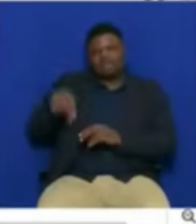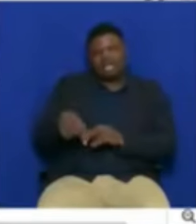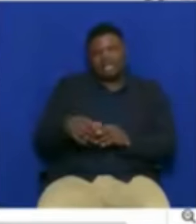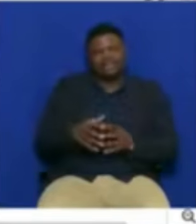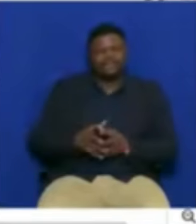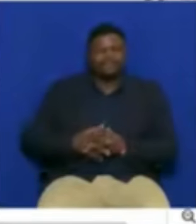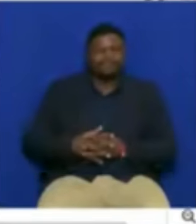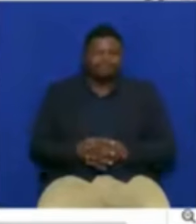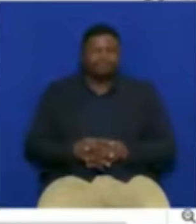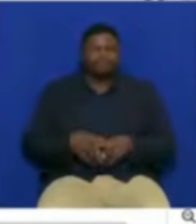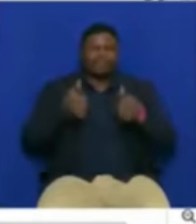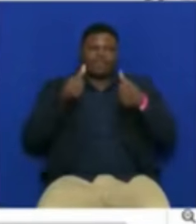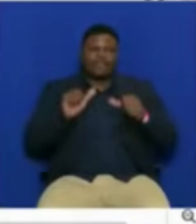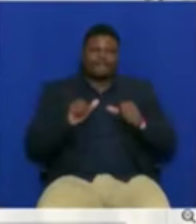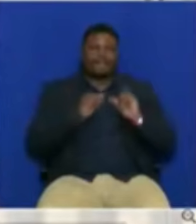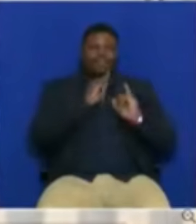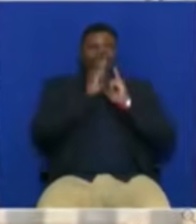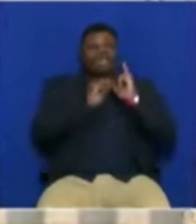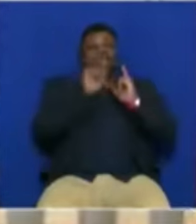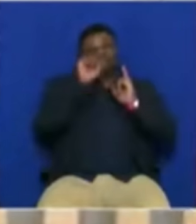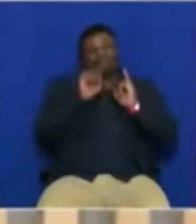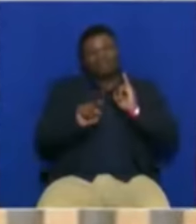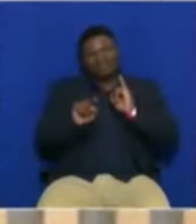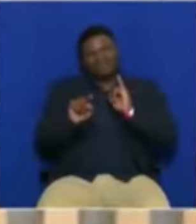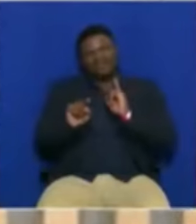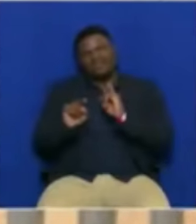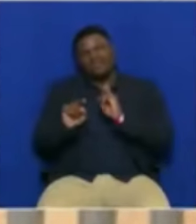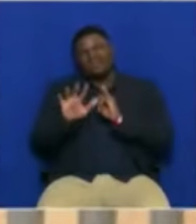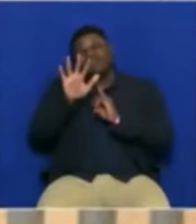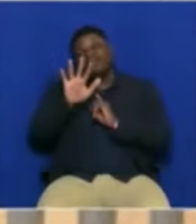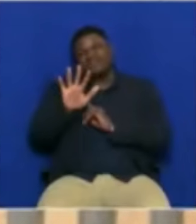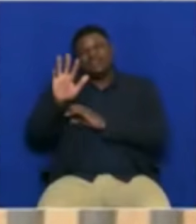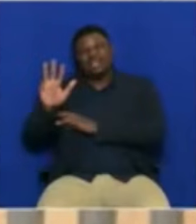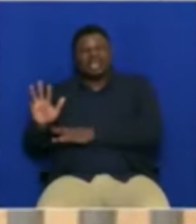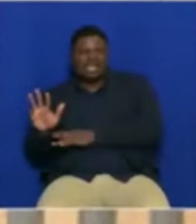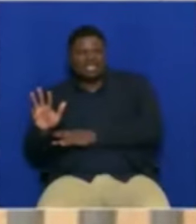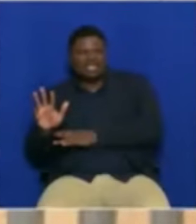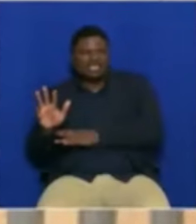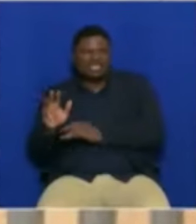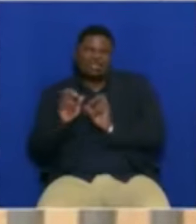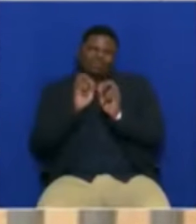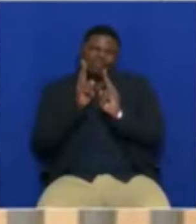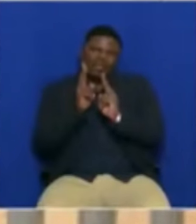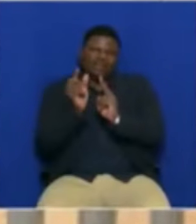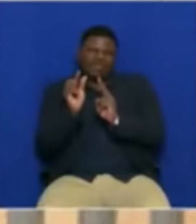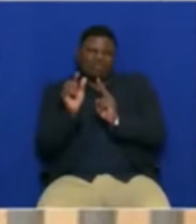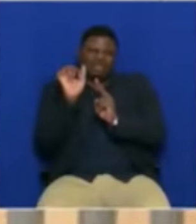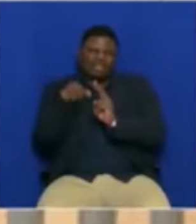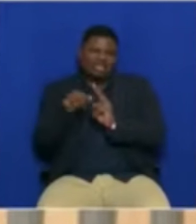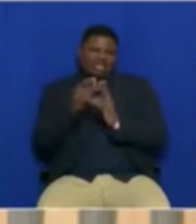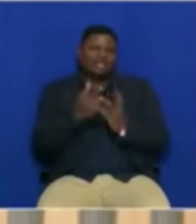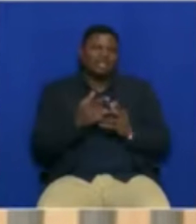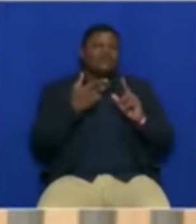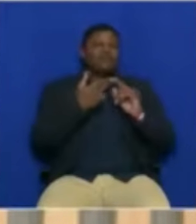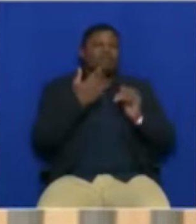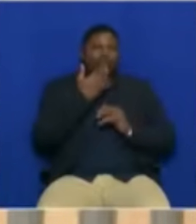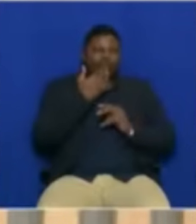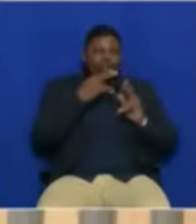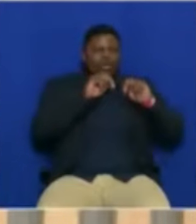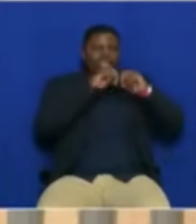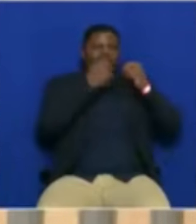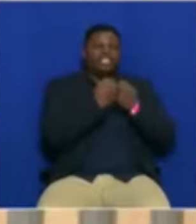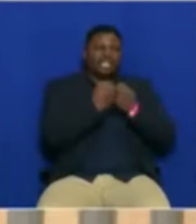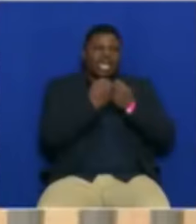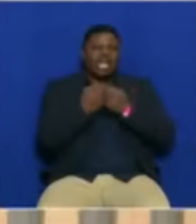11:59, about 12. This is from the National Inspectorate to a few other